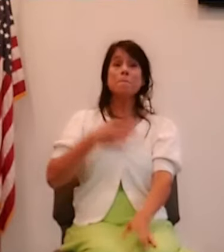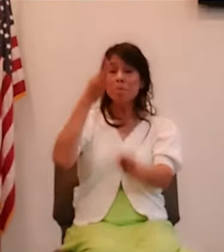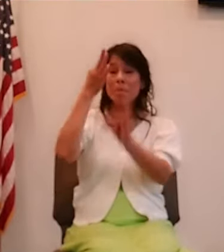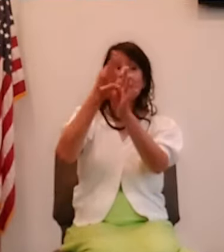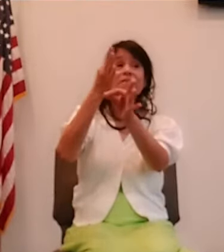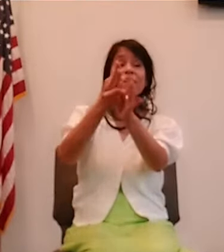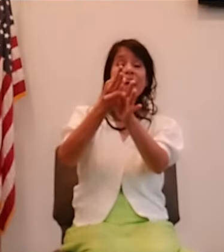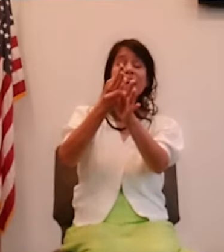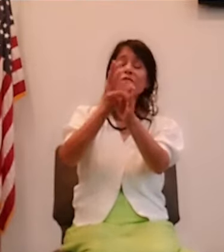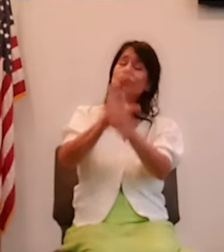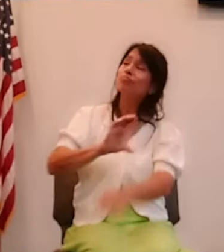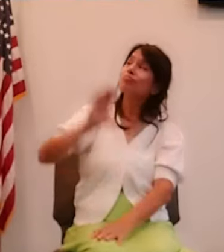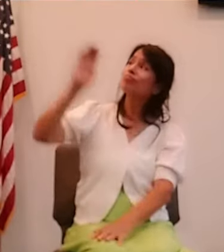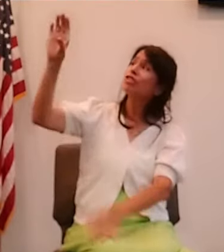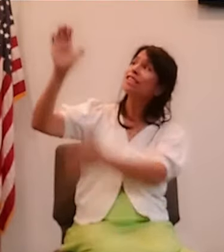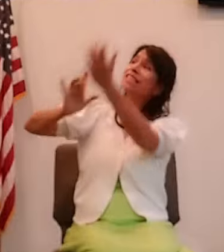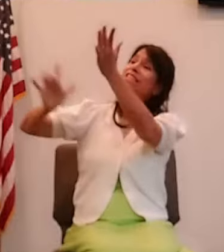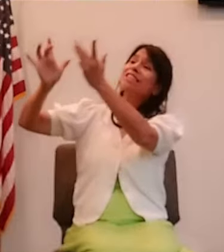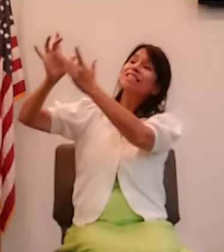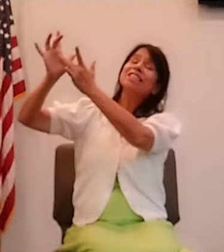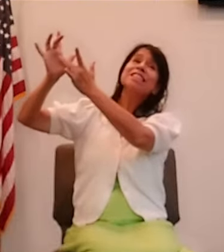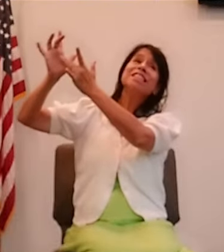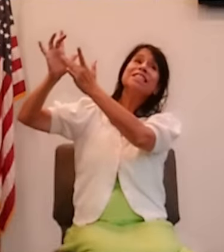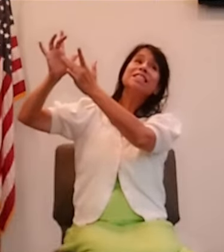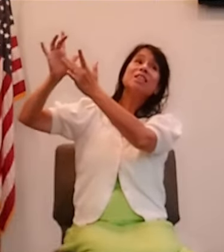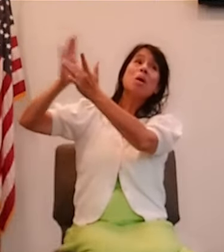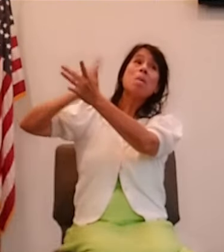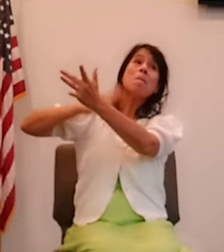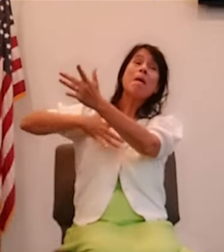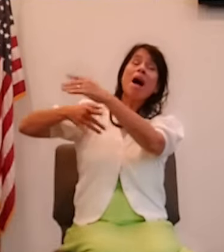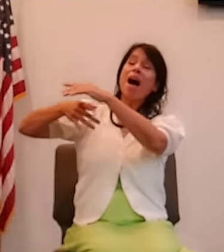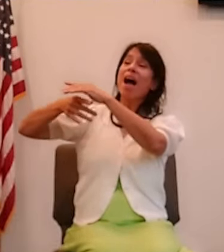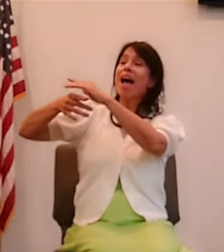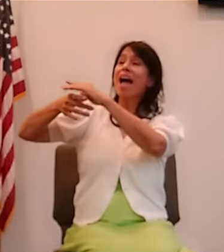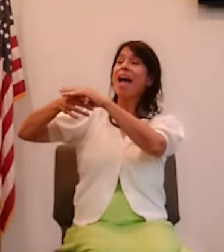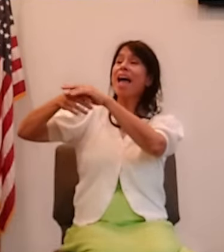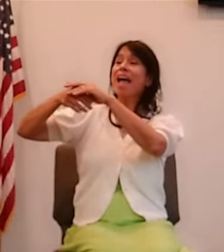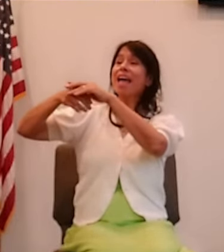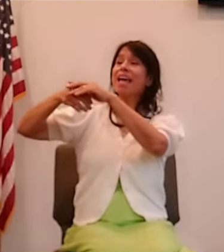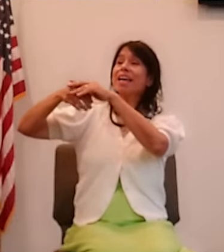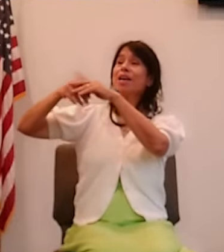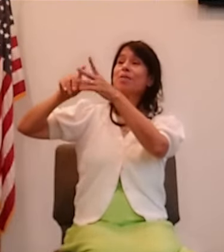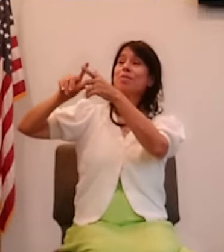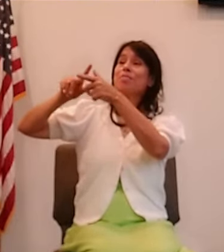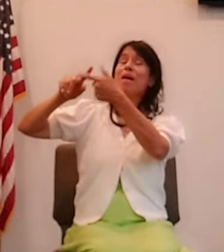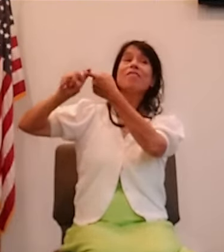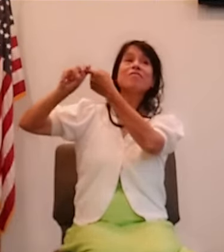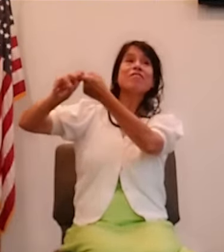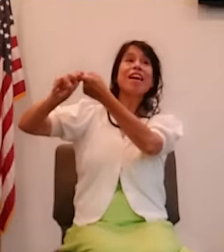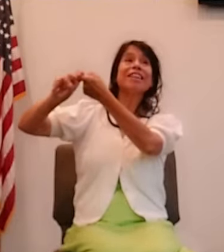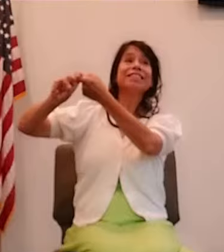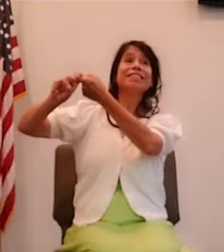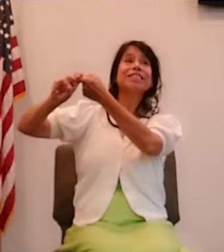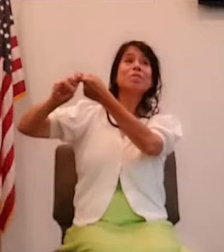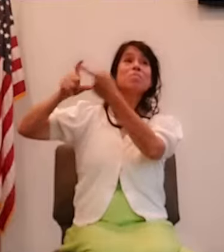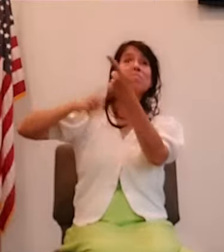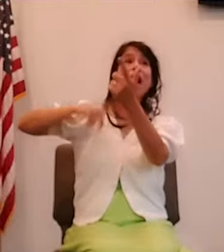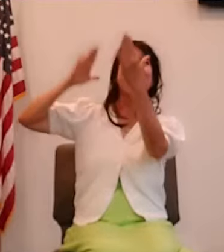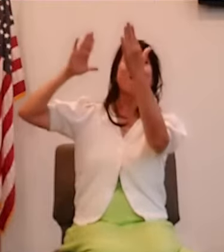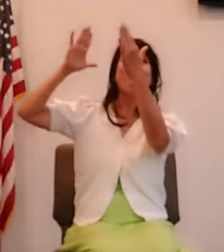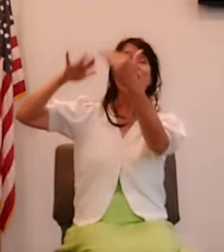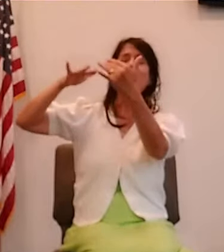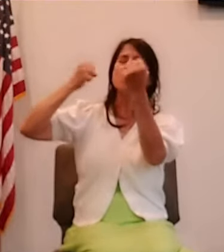Faith in Jesus, my anchor to the ground, my